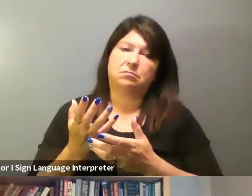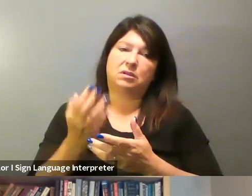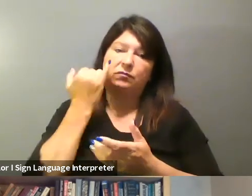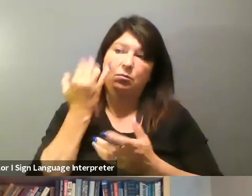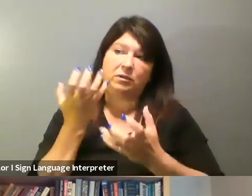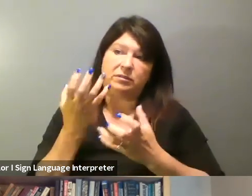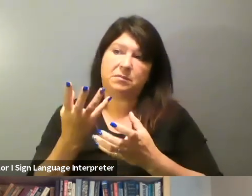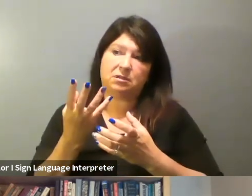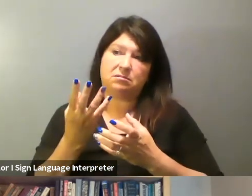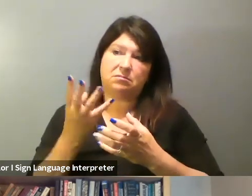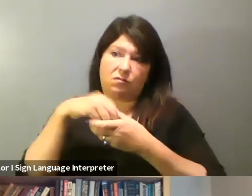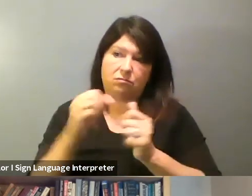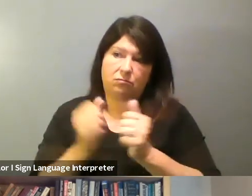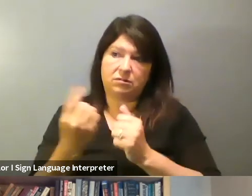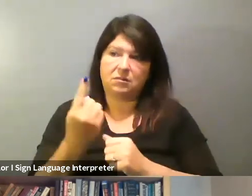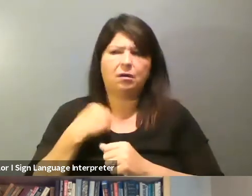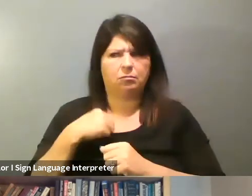want to collaborate with him on